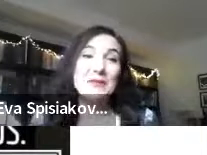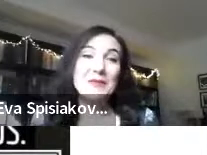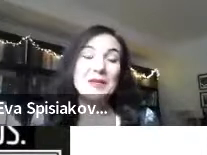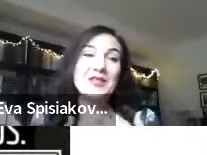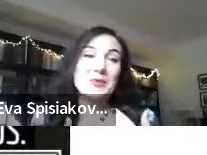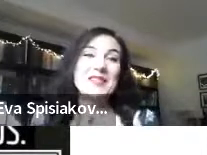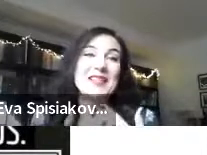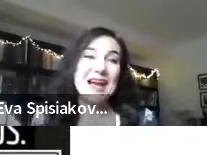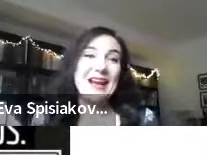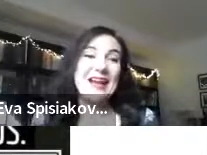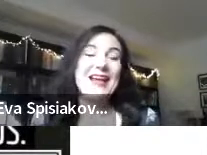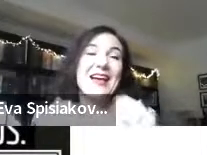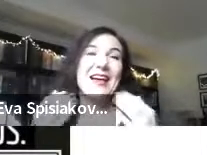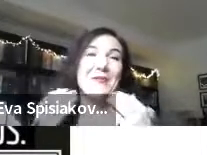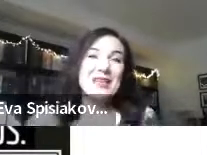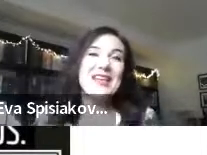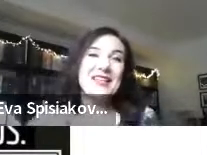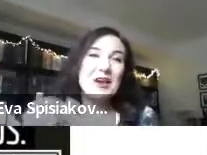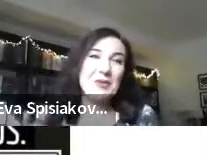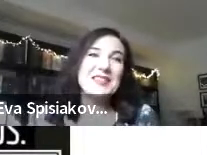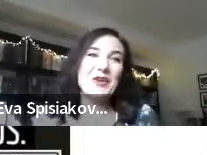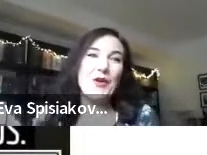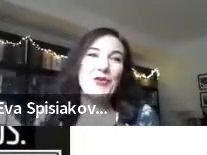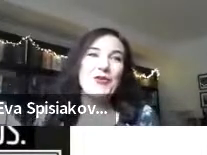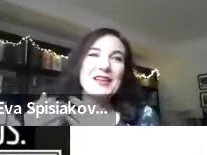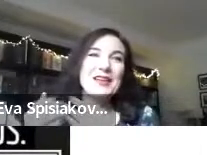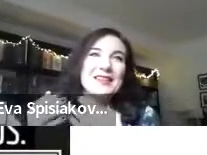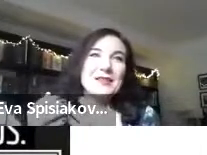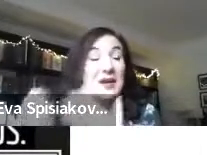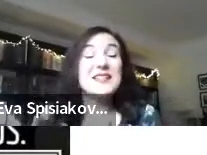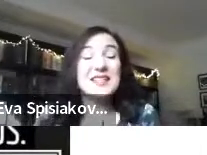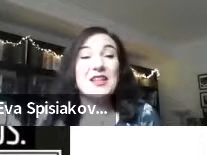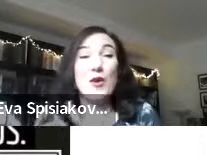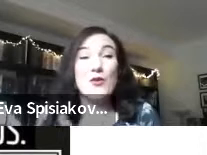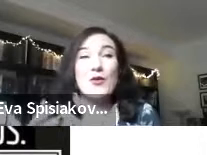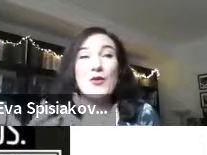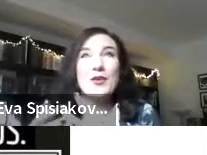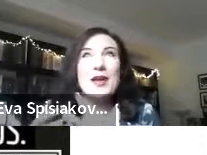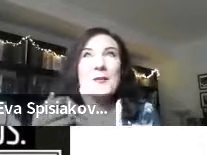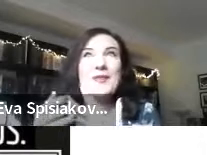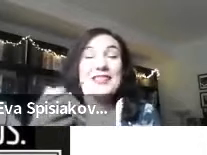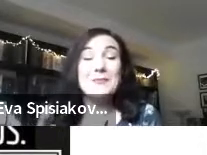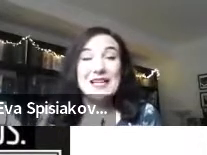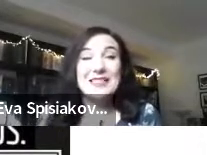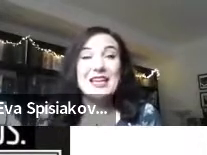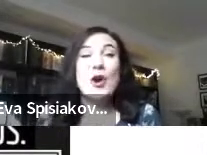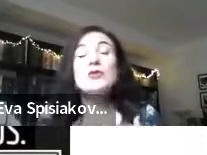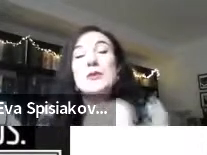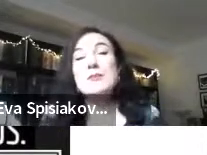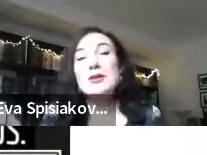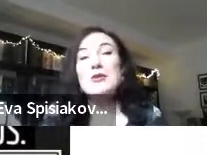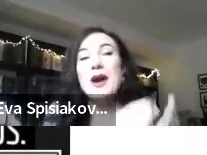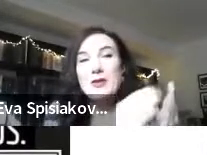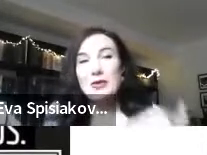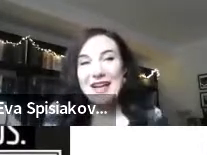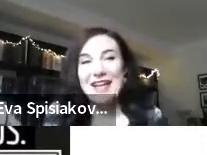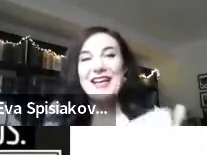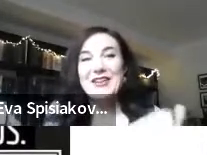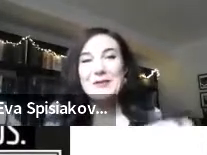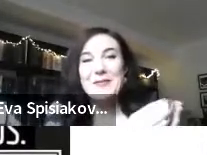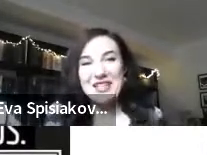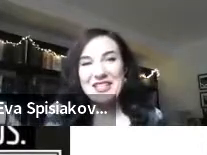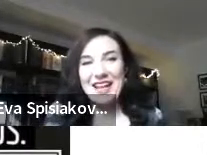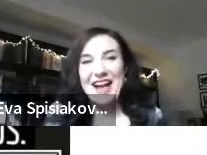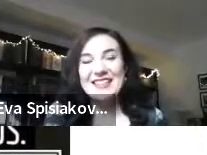the point, because it's once again bringing the onus of the burden of accessibility onto people who are